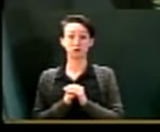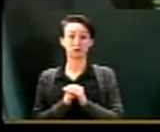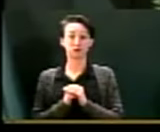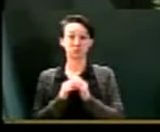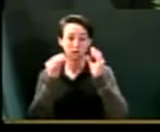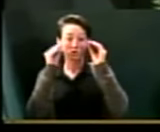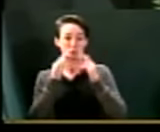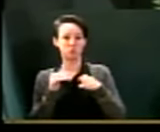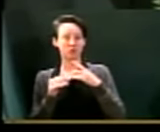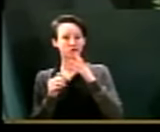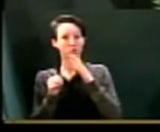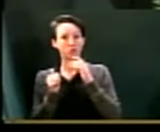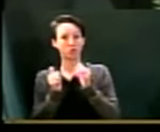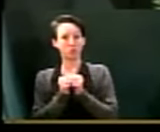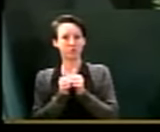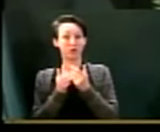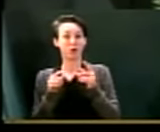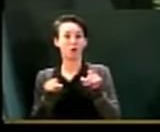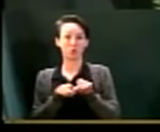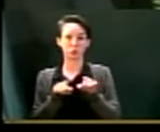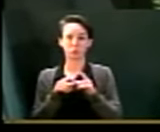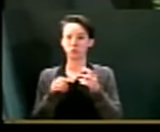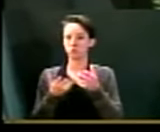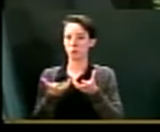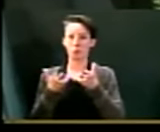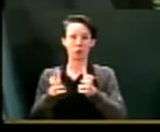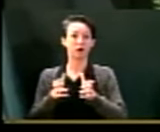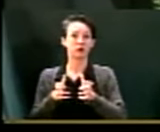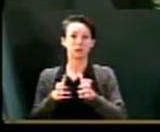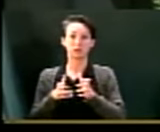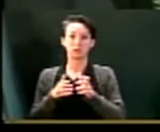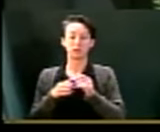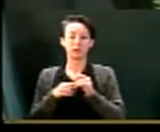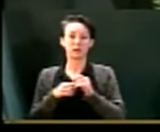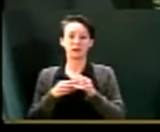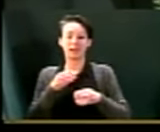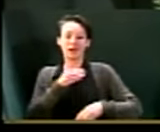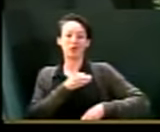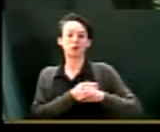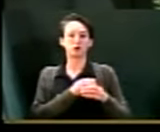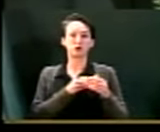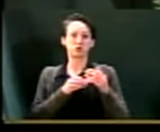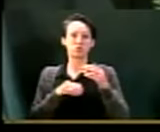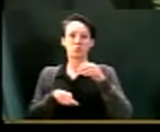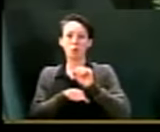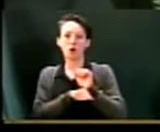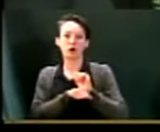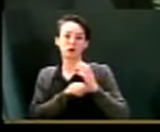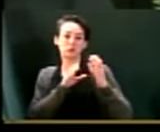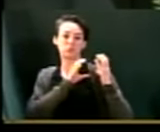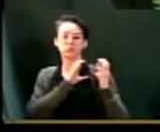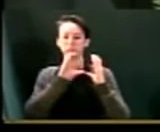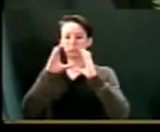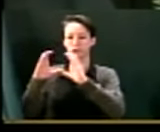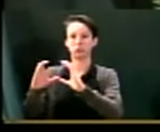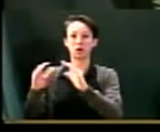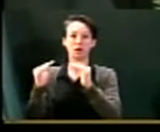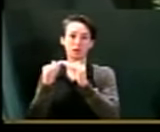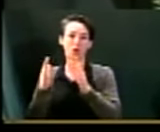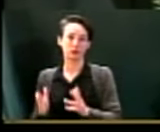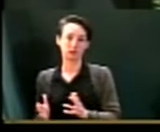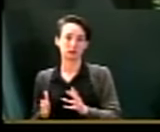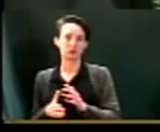Teachers I talk to also don't want to put extra work on their colleagues. They feel like it would be